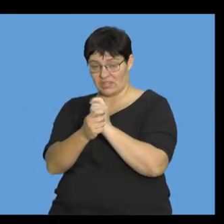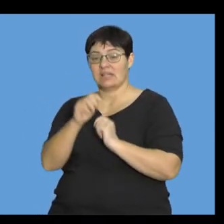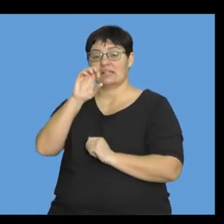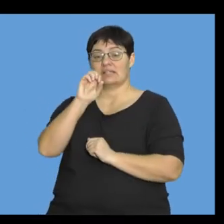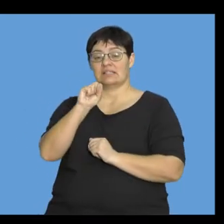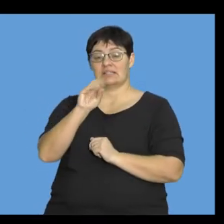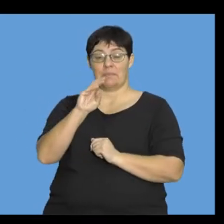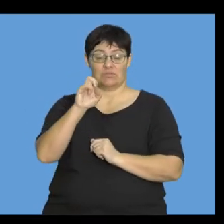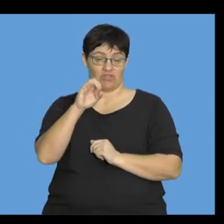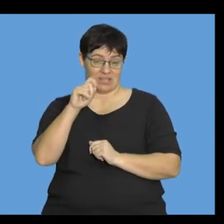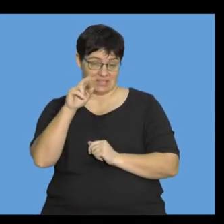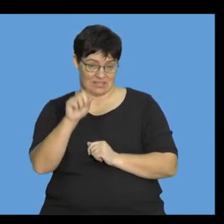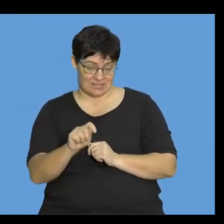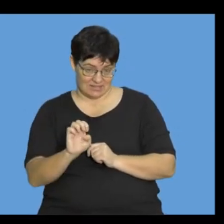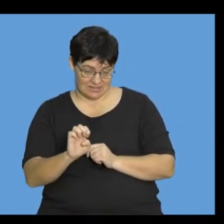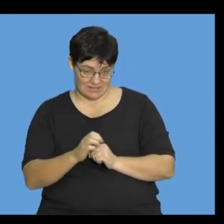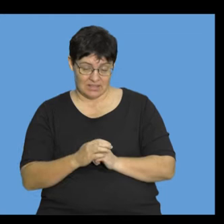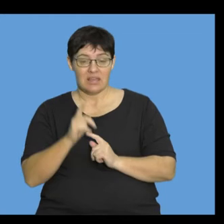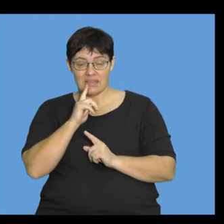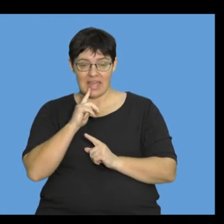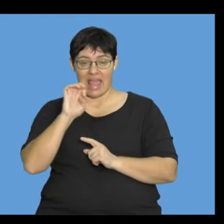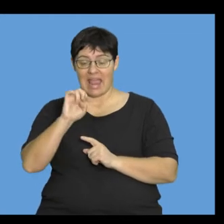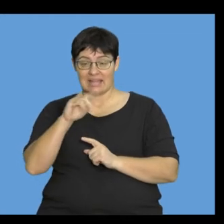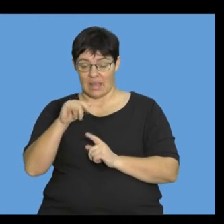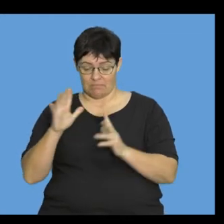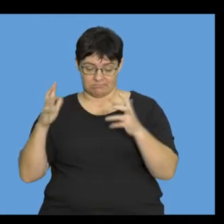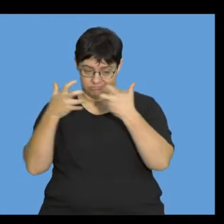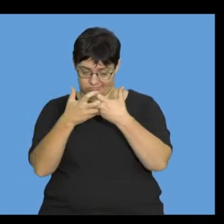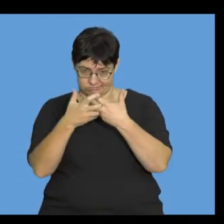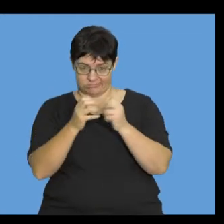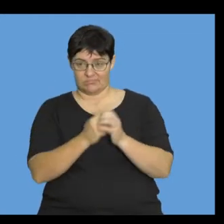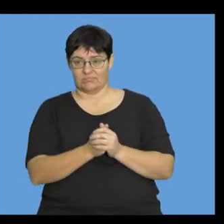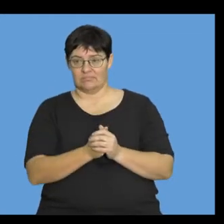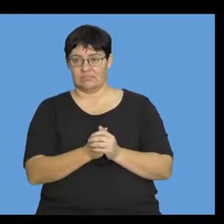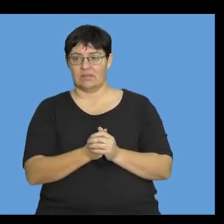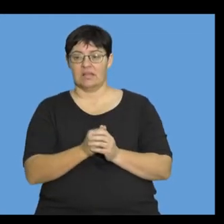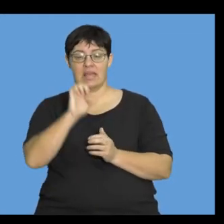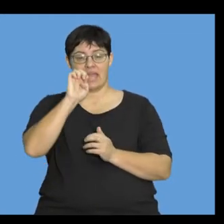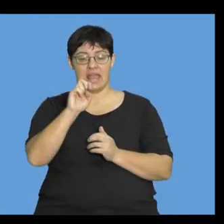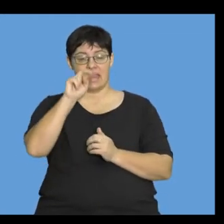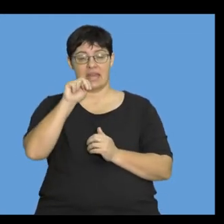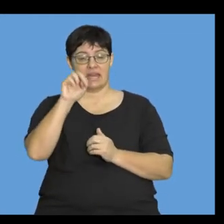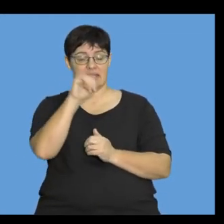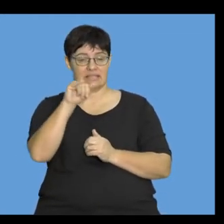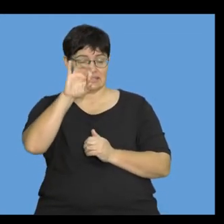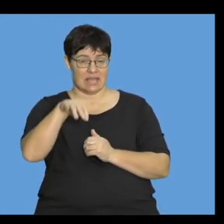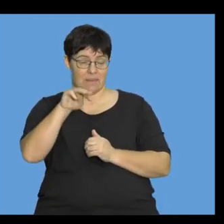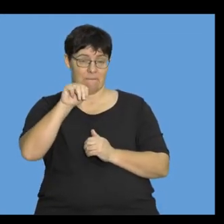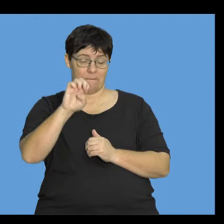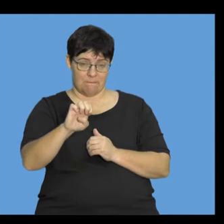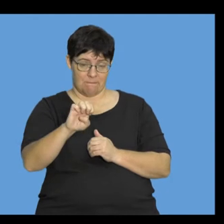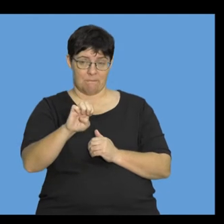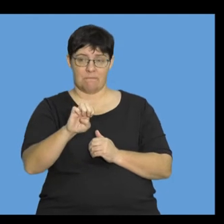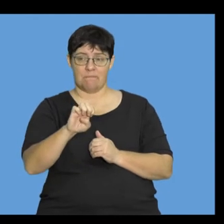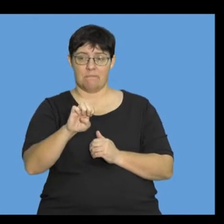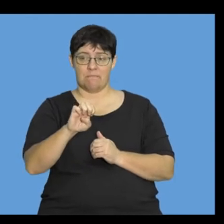That's my substrate. The enzyme joins to it, and it's called the enzyme-substrate complex. Quite